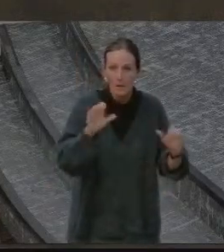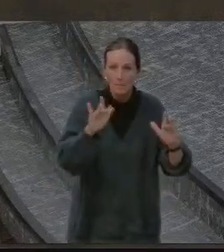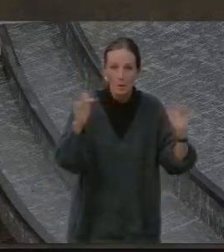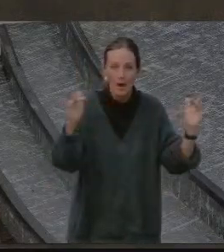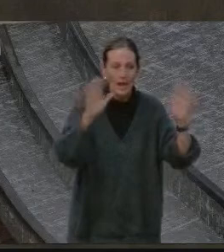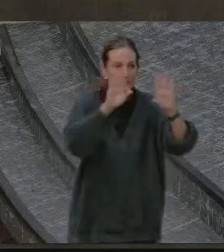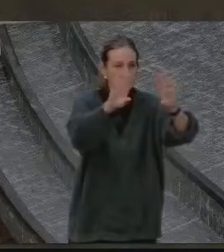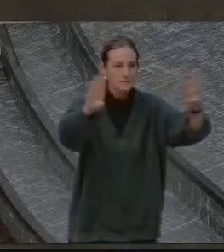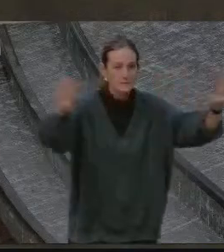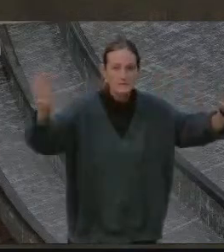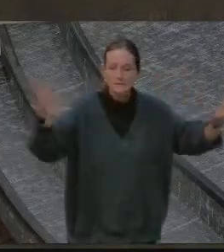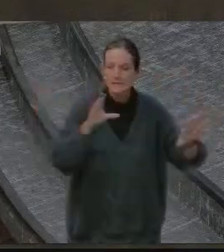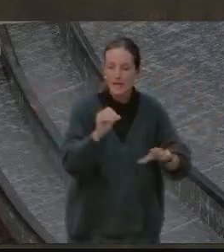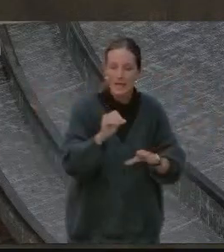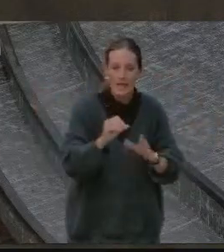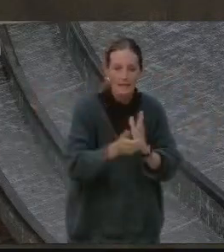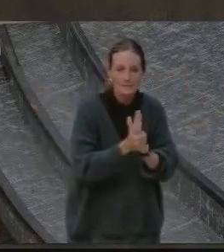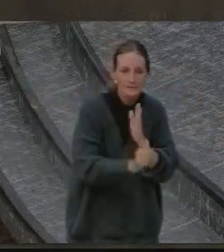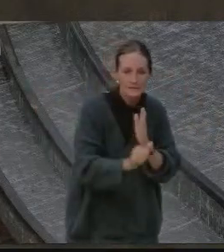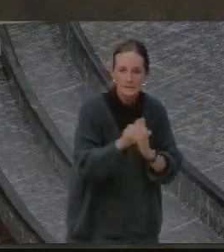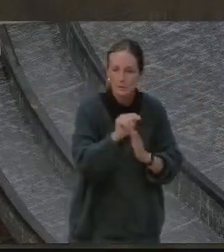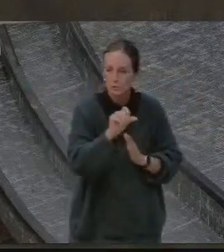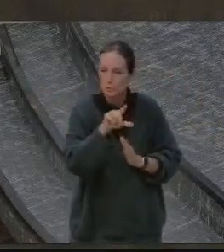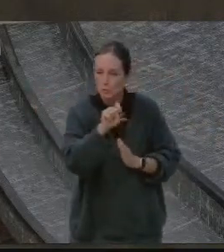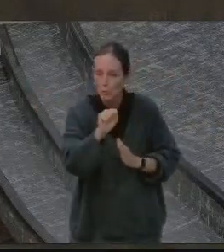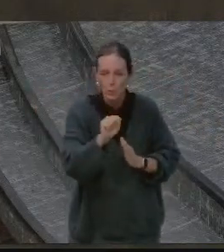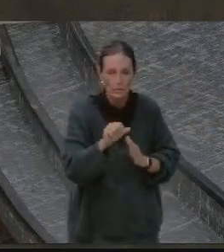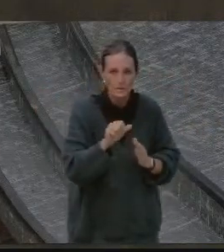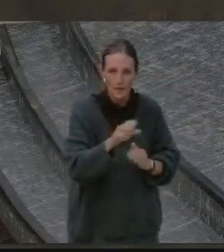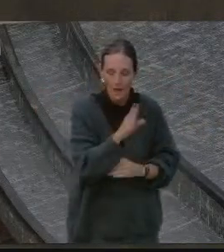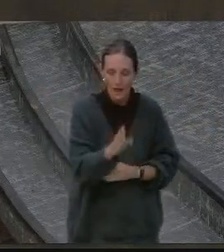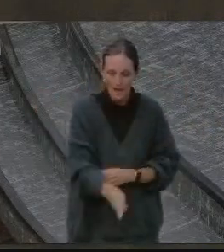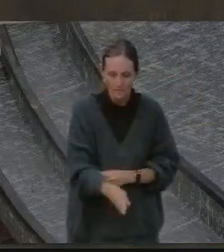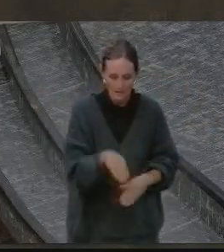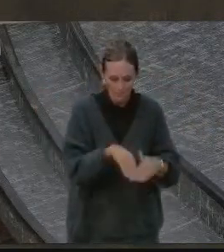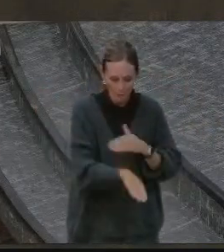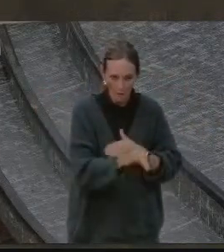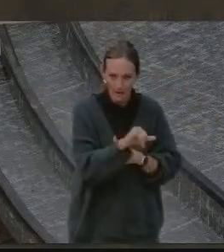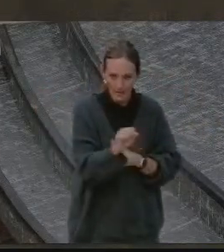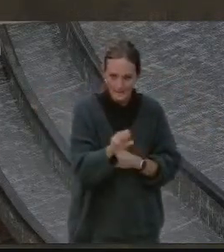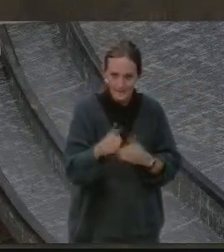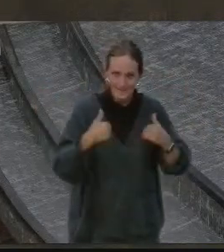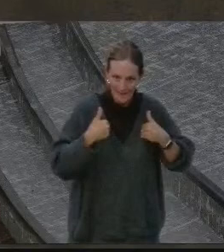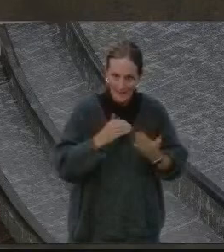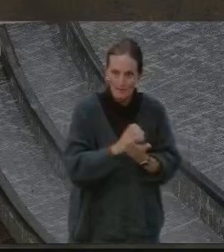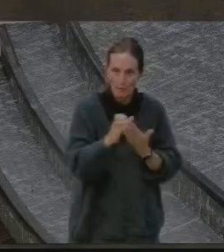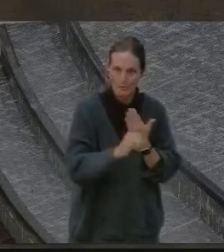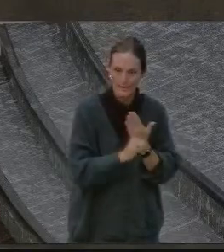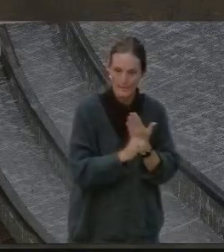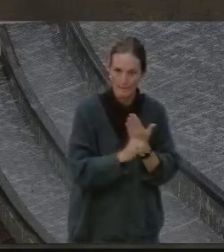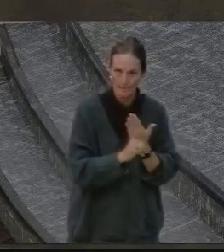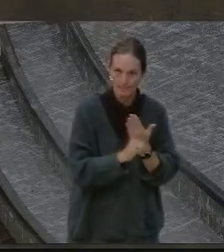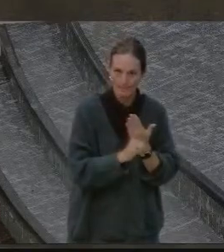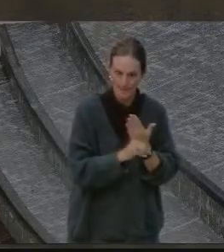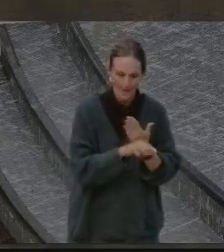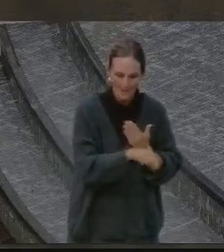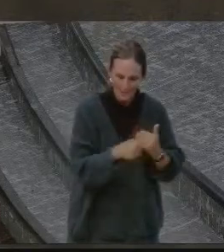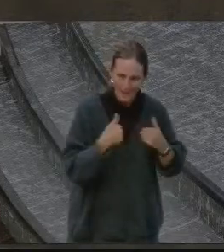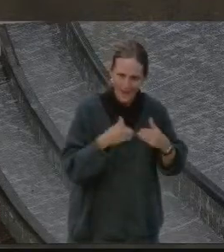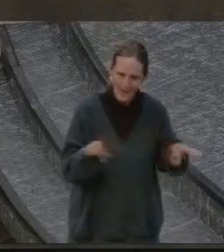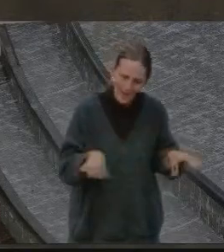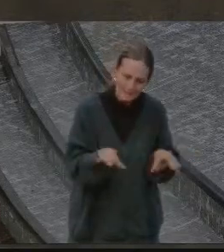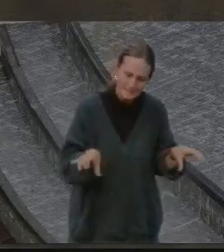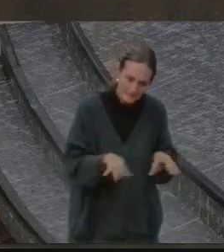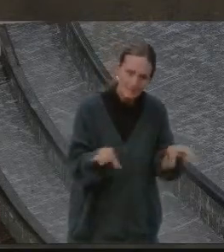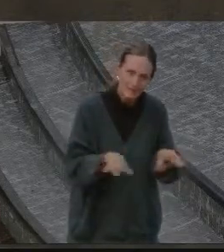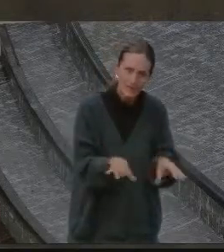an ISS classroom where there was like a curriculum, you know, and there were activities, and this is what